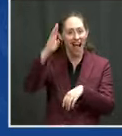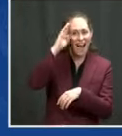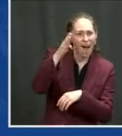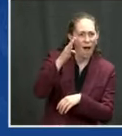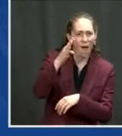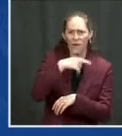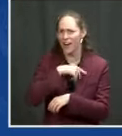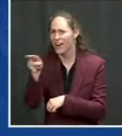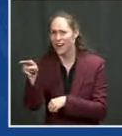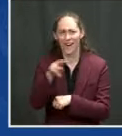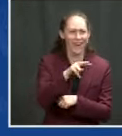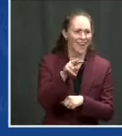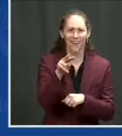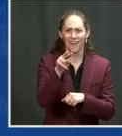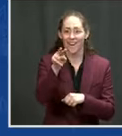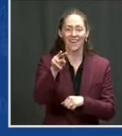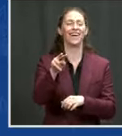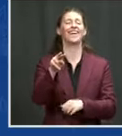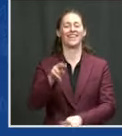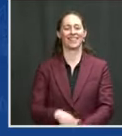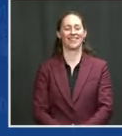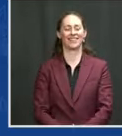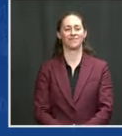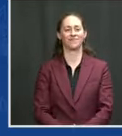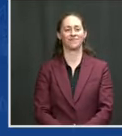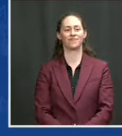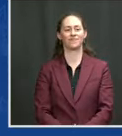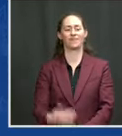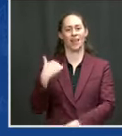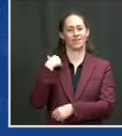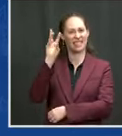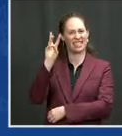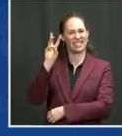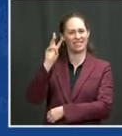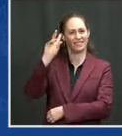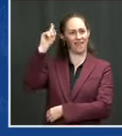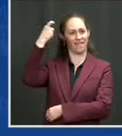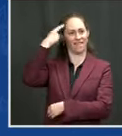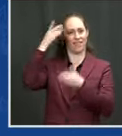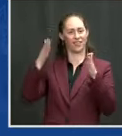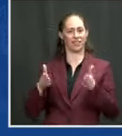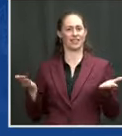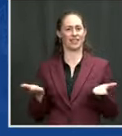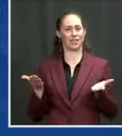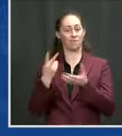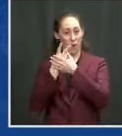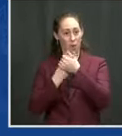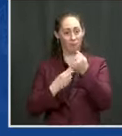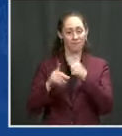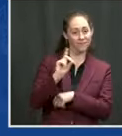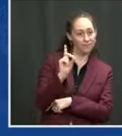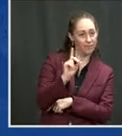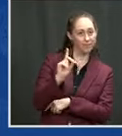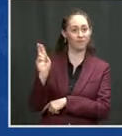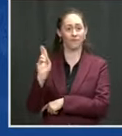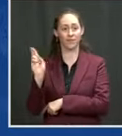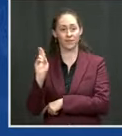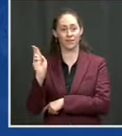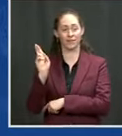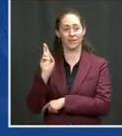we got six governors with us today, Democrats and Republicans, and they're meeting the moment. Governor Mills of Maine, Governor